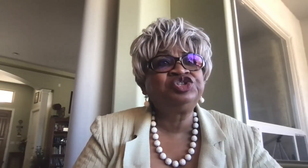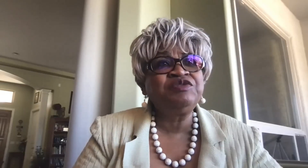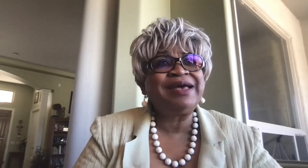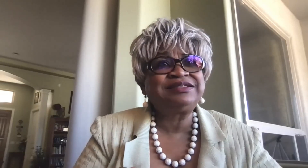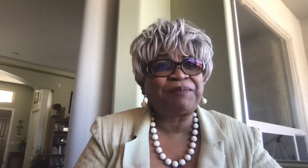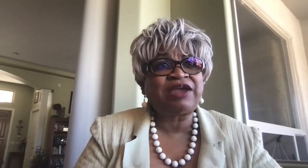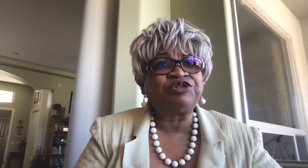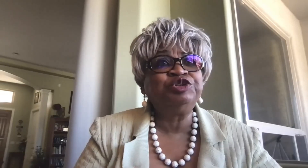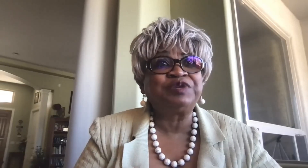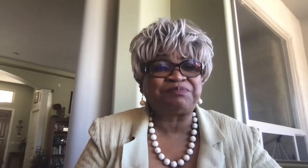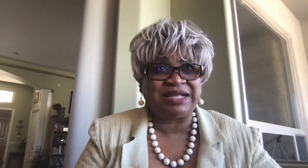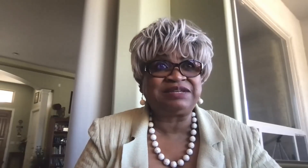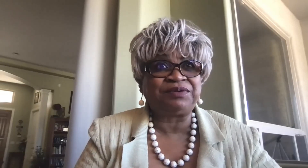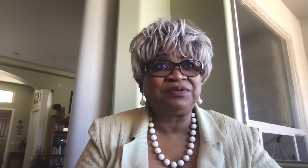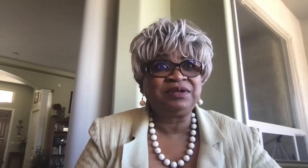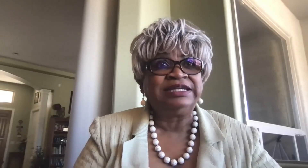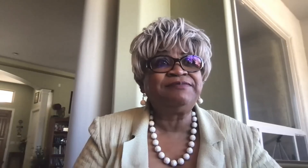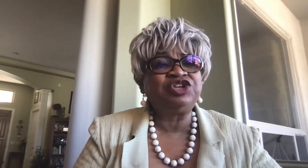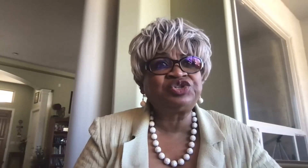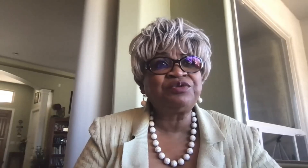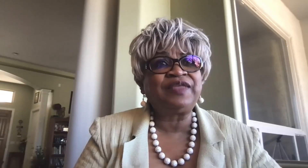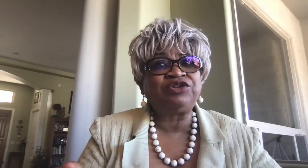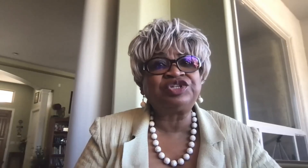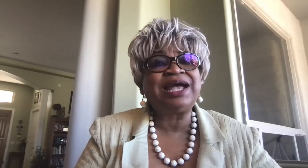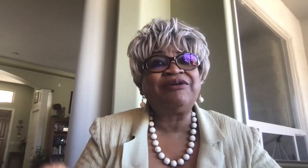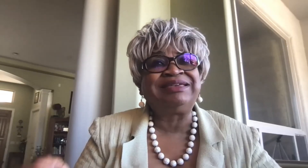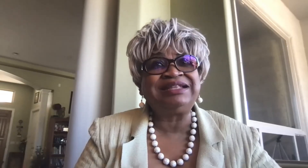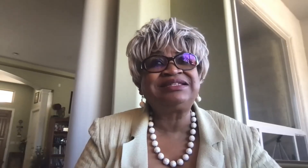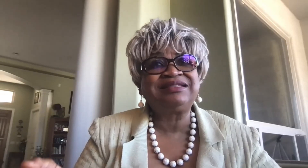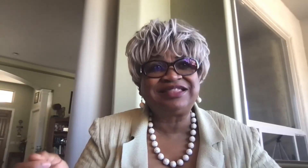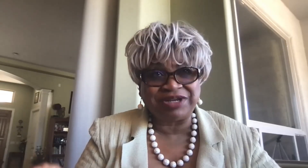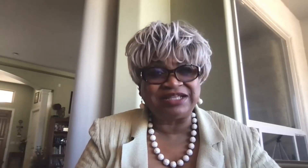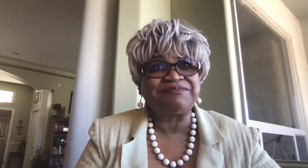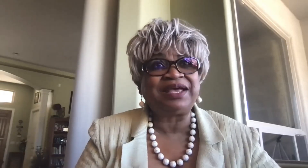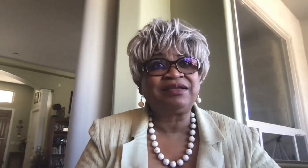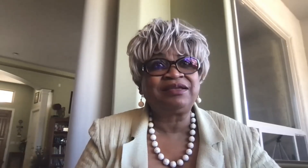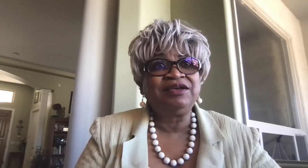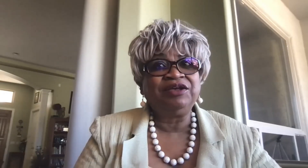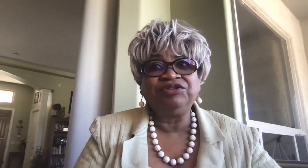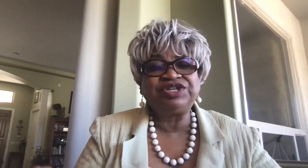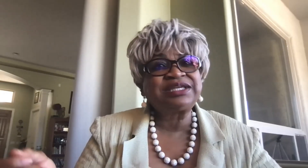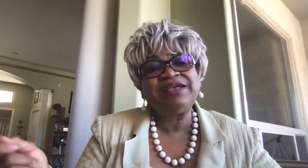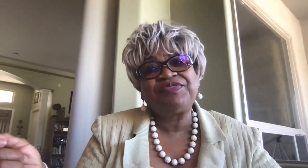It is you as the parent who's responsible to make sure that your child gets their needs met.